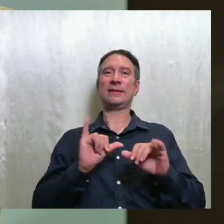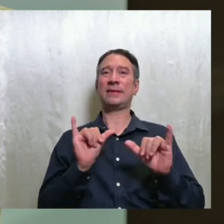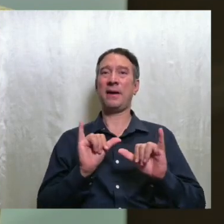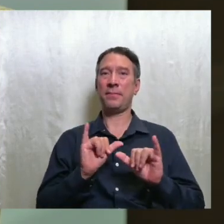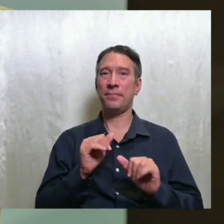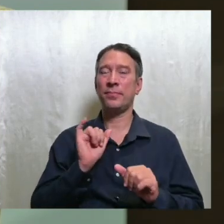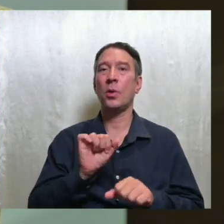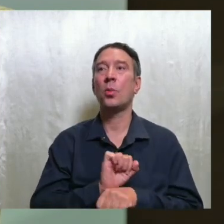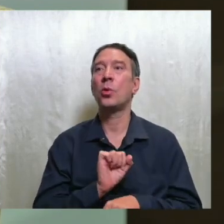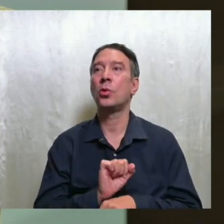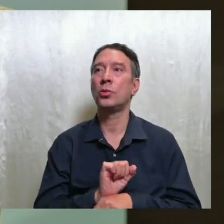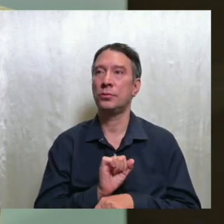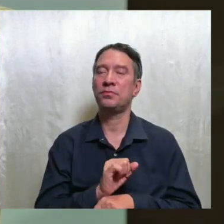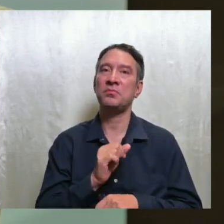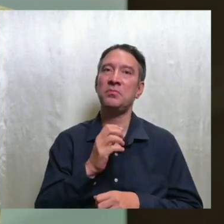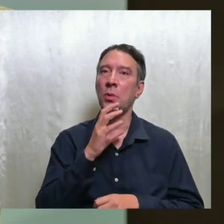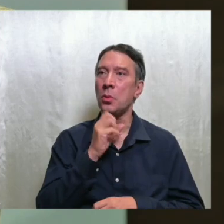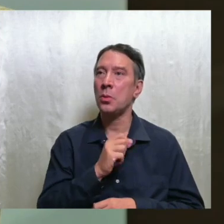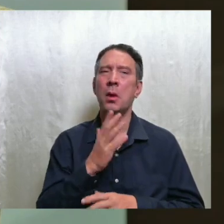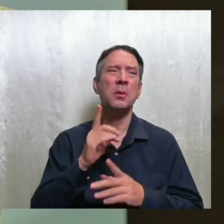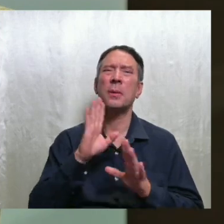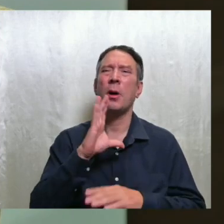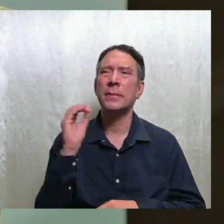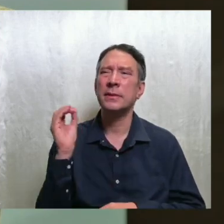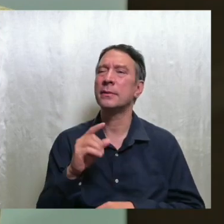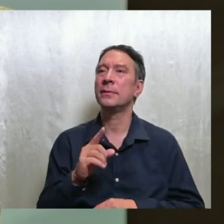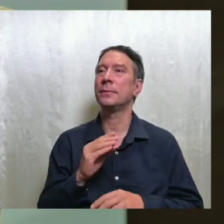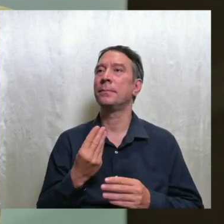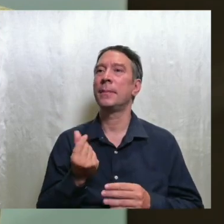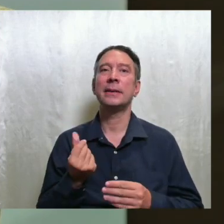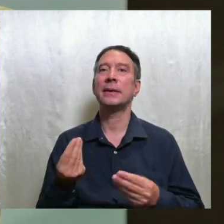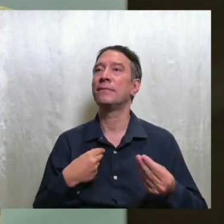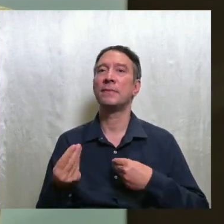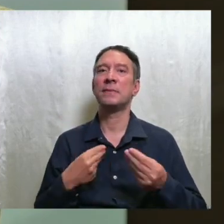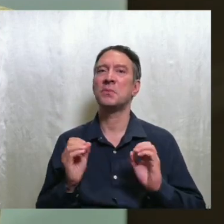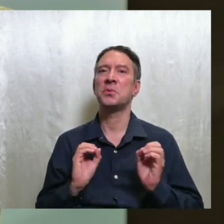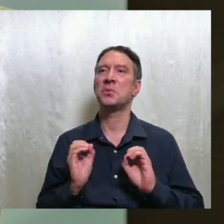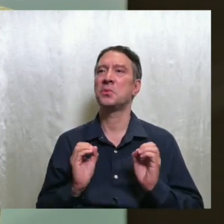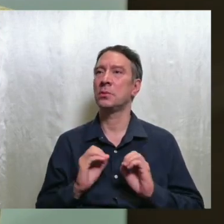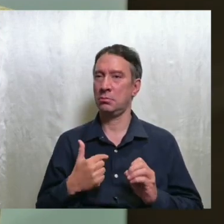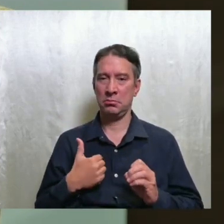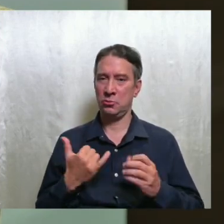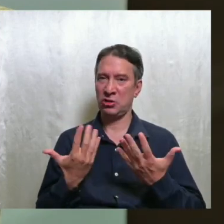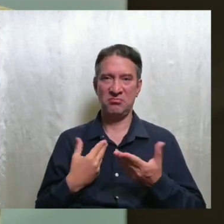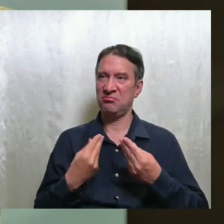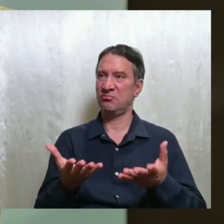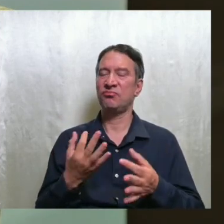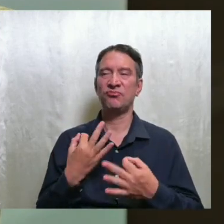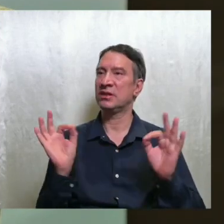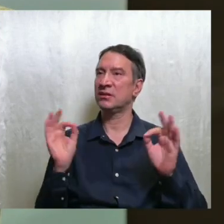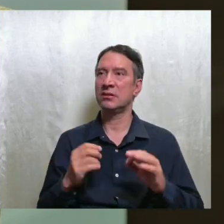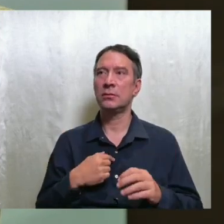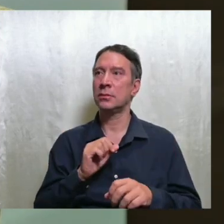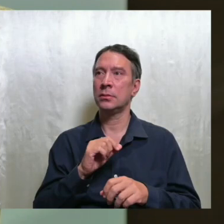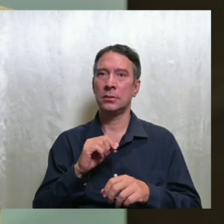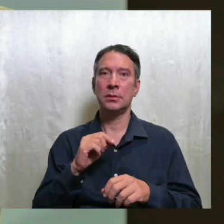who are in various capabilities, right? Whether they work with women or with disadvantaged